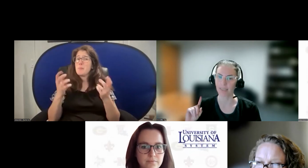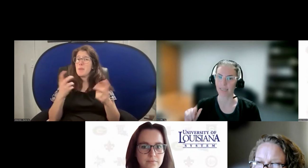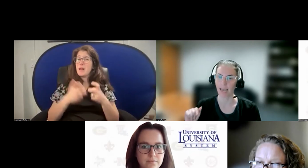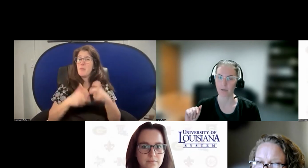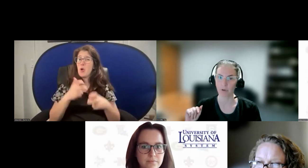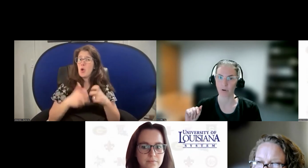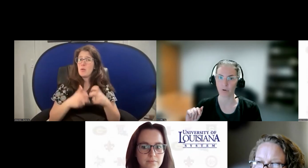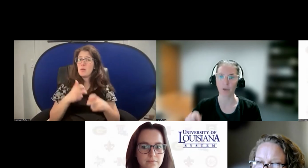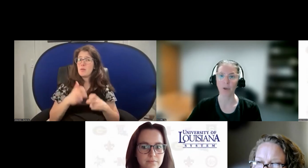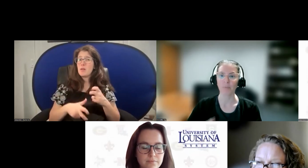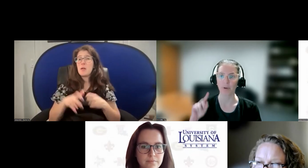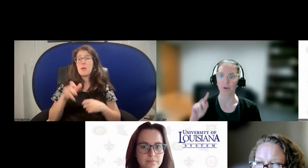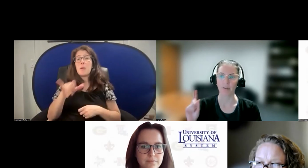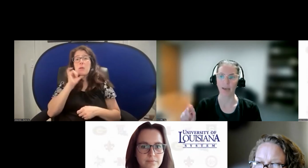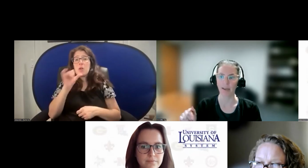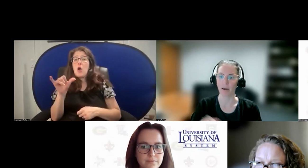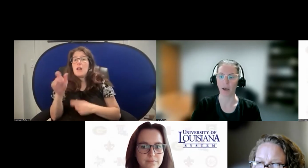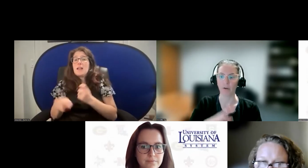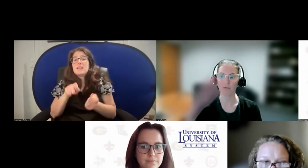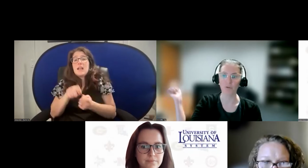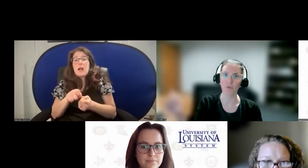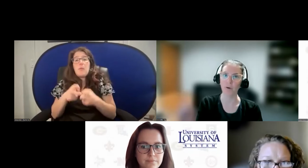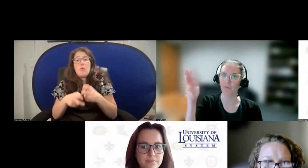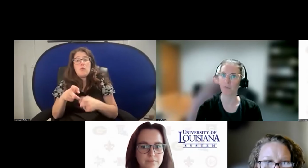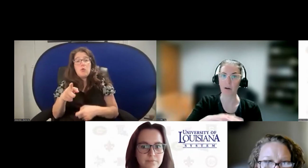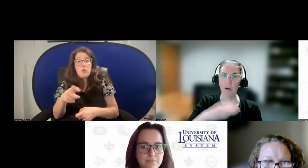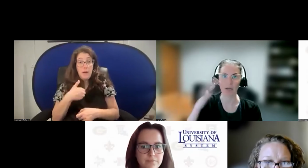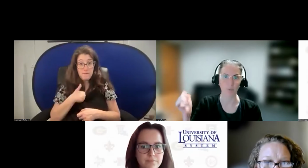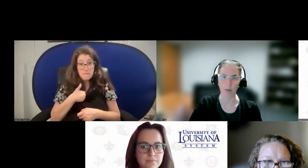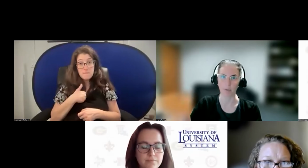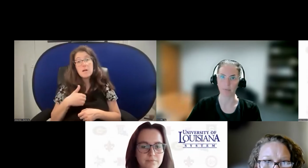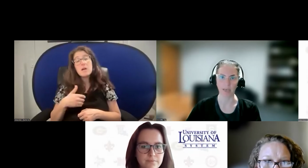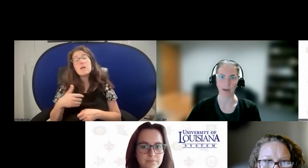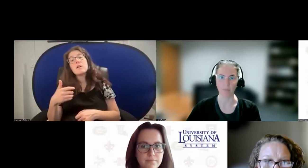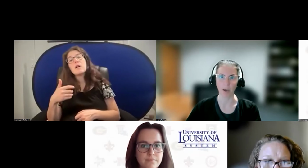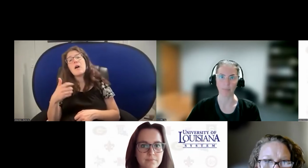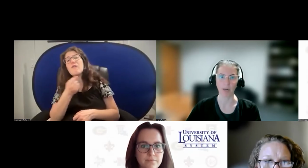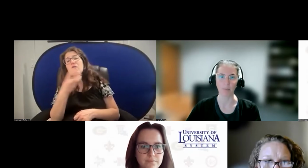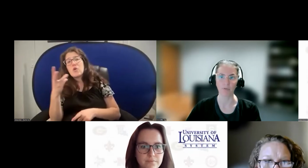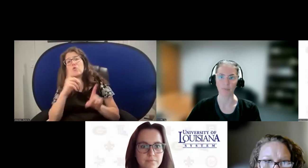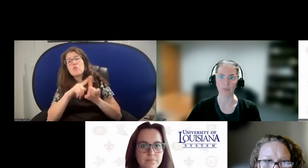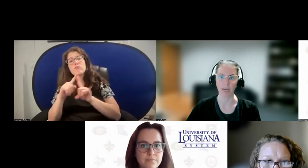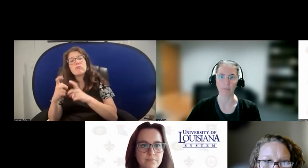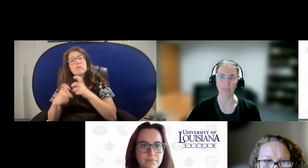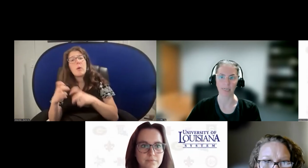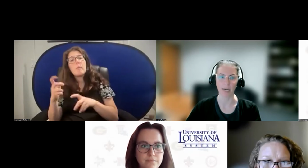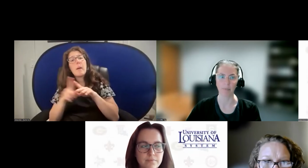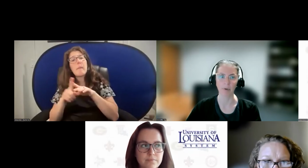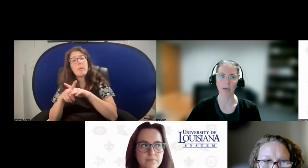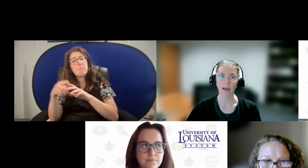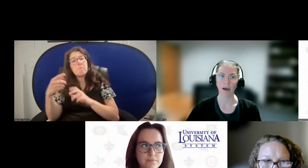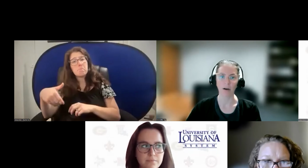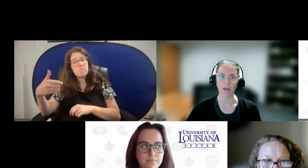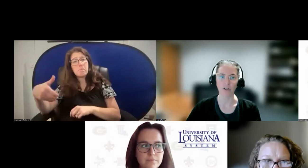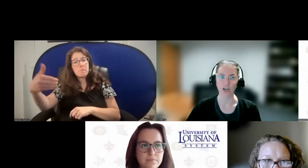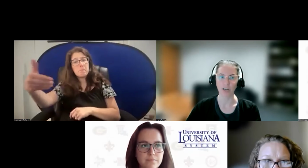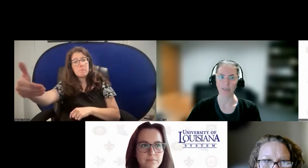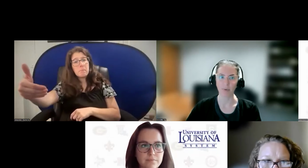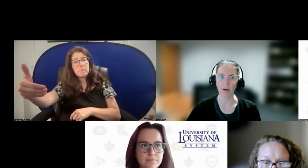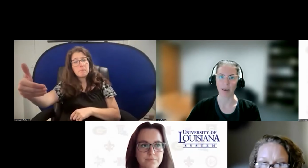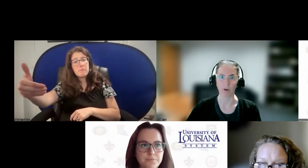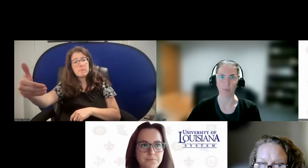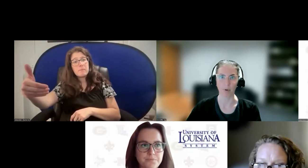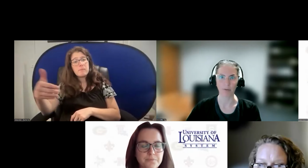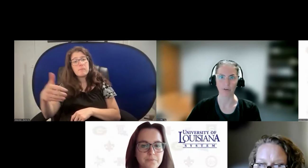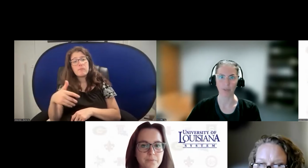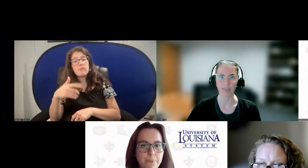into that exact one, Nicole, but I've had a few various problems that have popped up from time to time on just